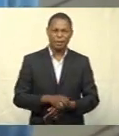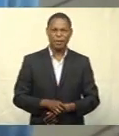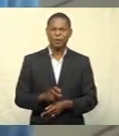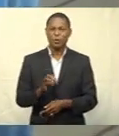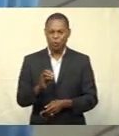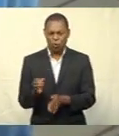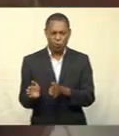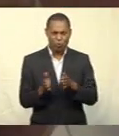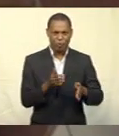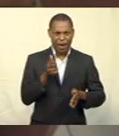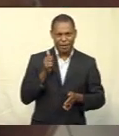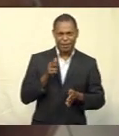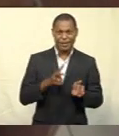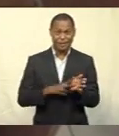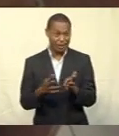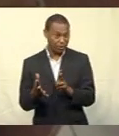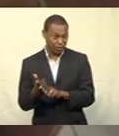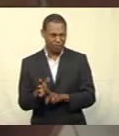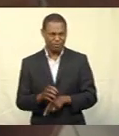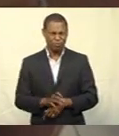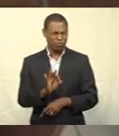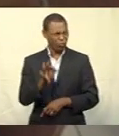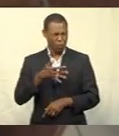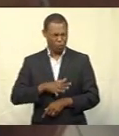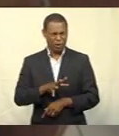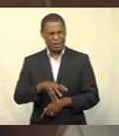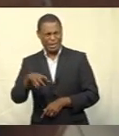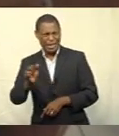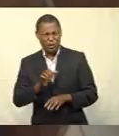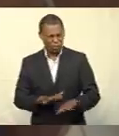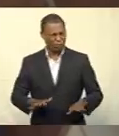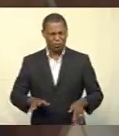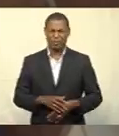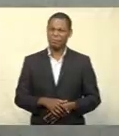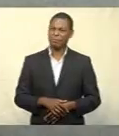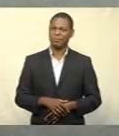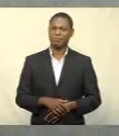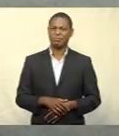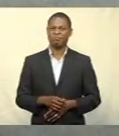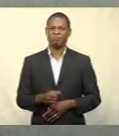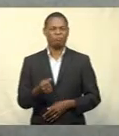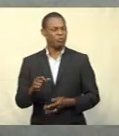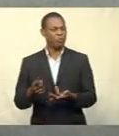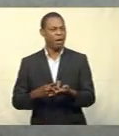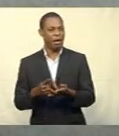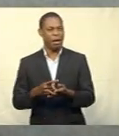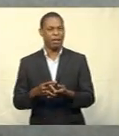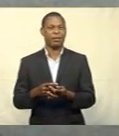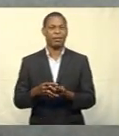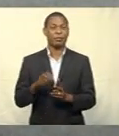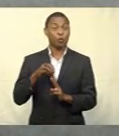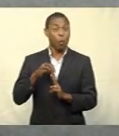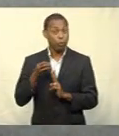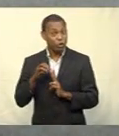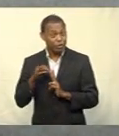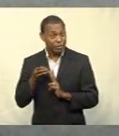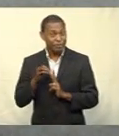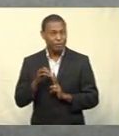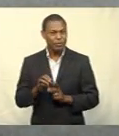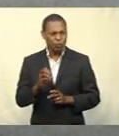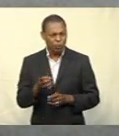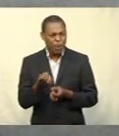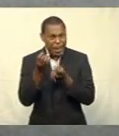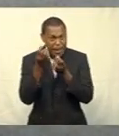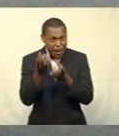villages. They did not want to take their children away, but there was no other option. But they have informed me that as